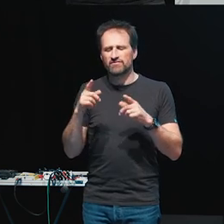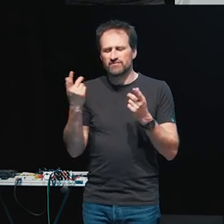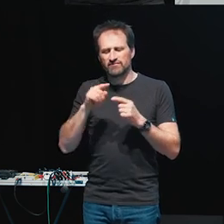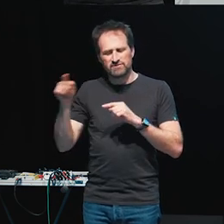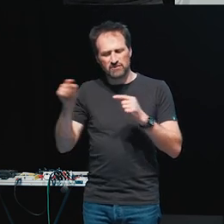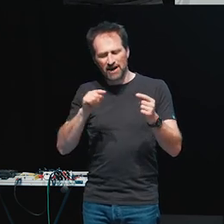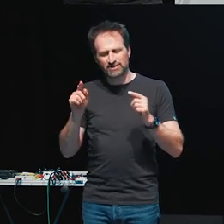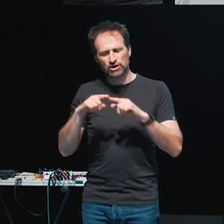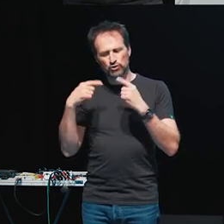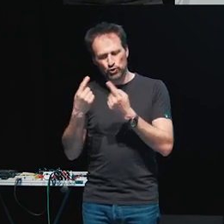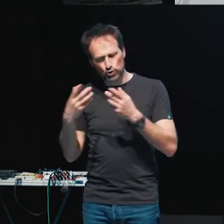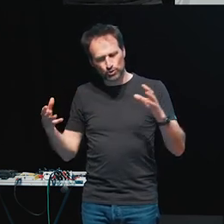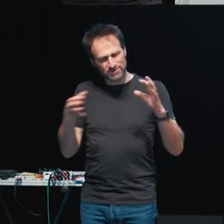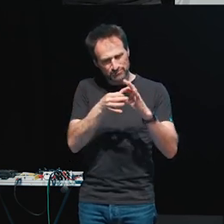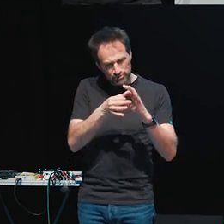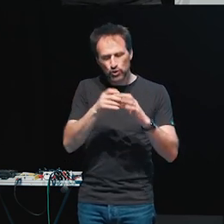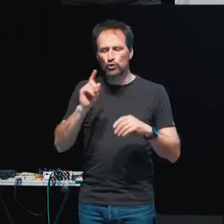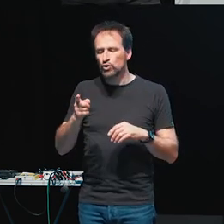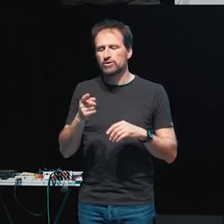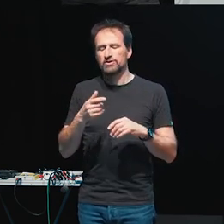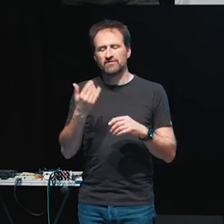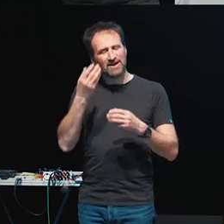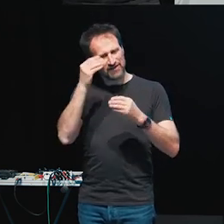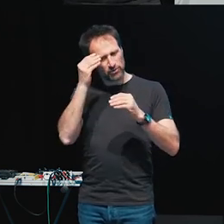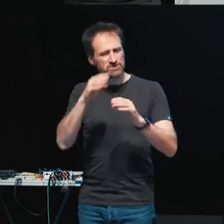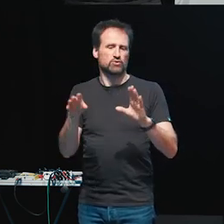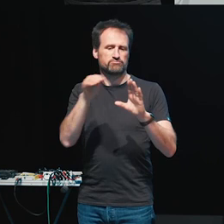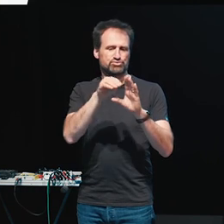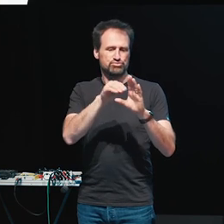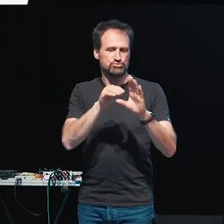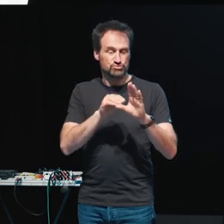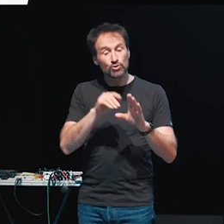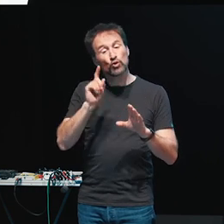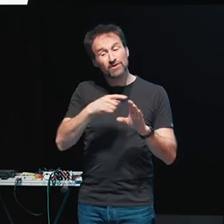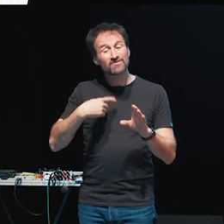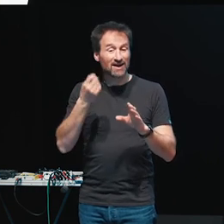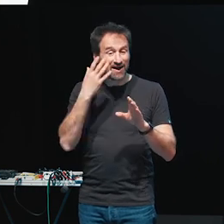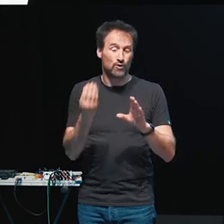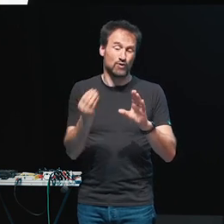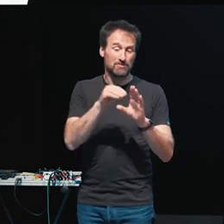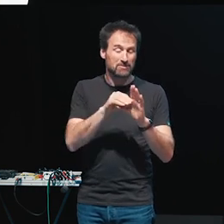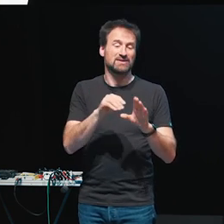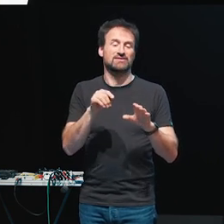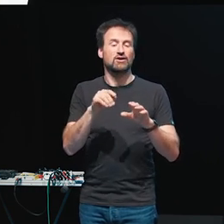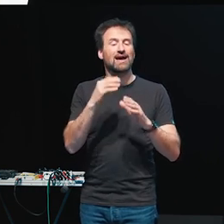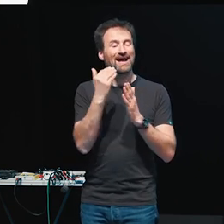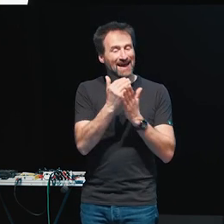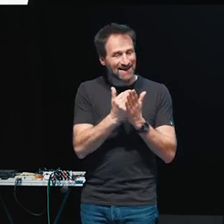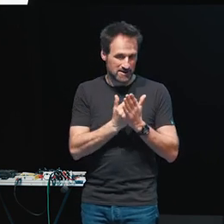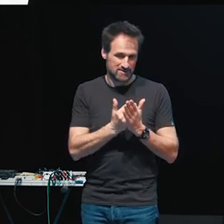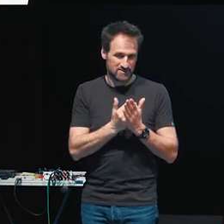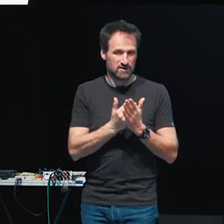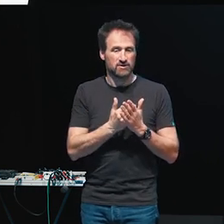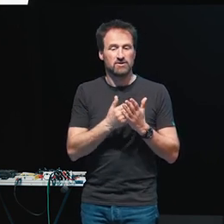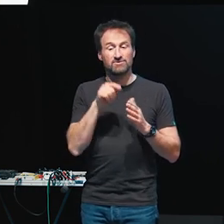this interesting information. And of course, we are implementing rules that